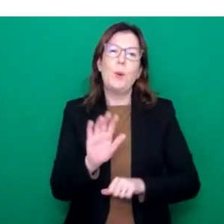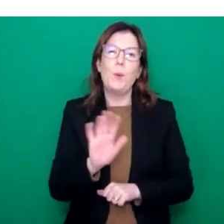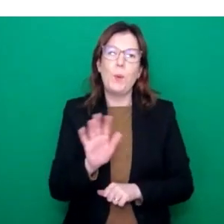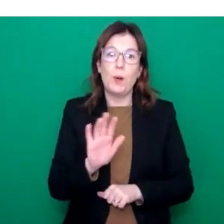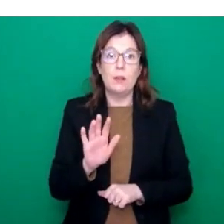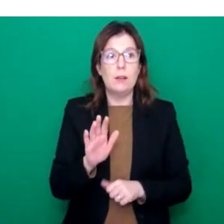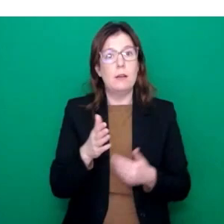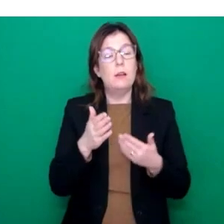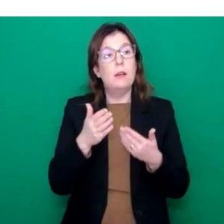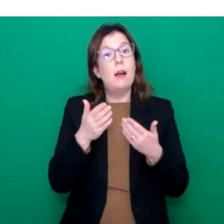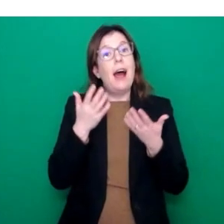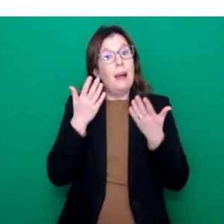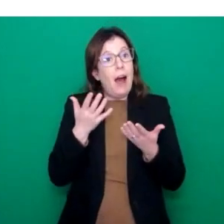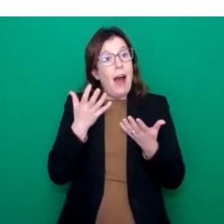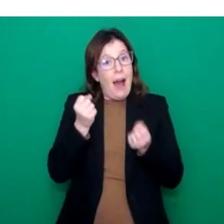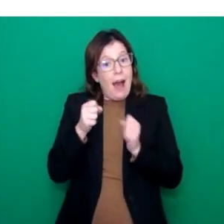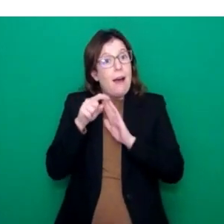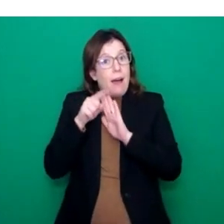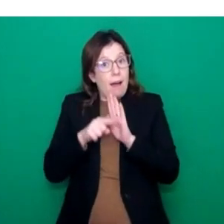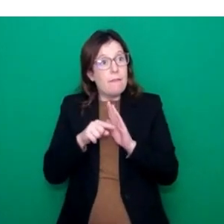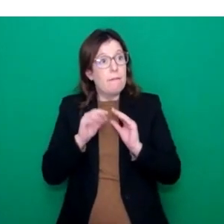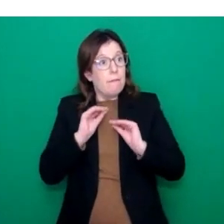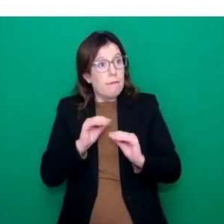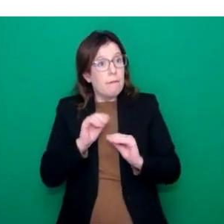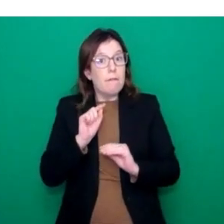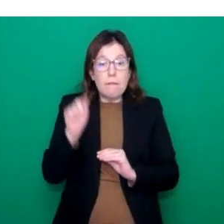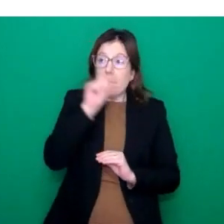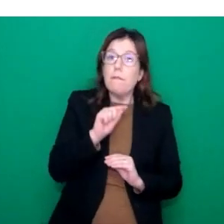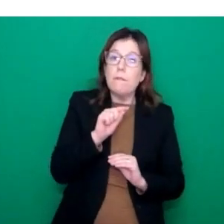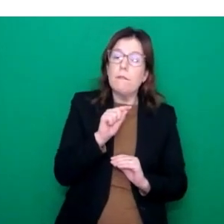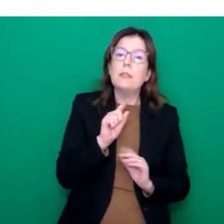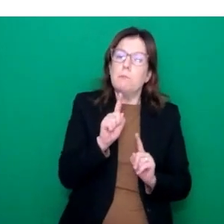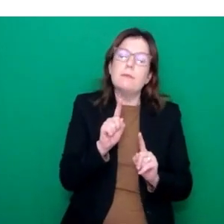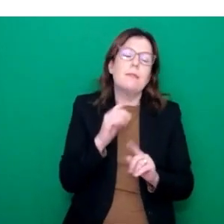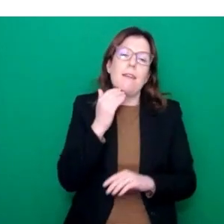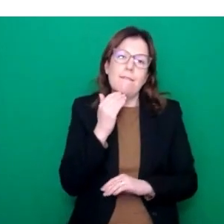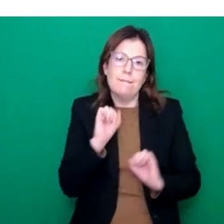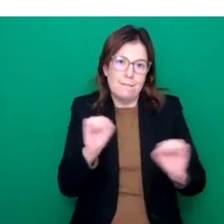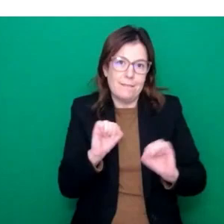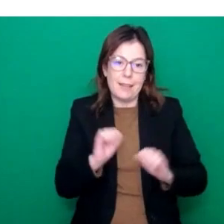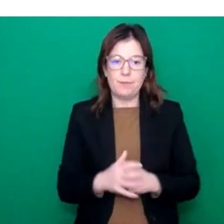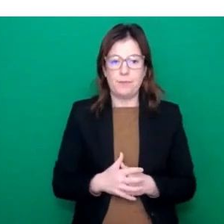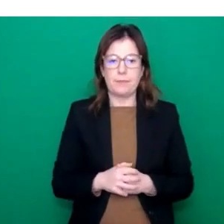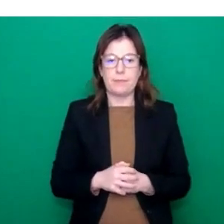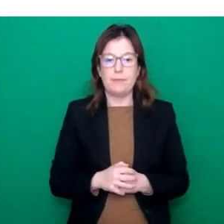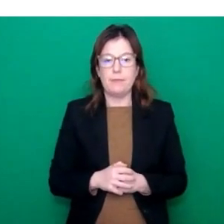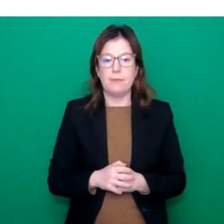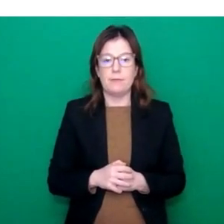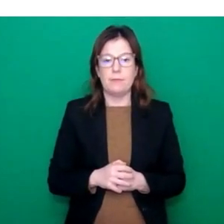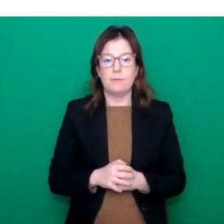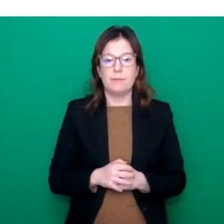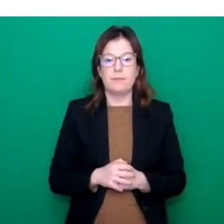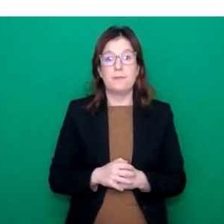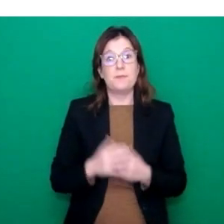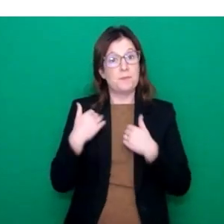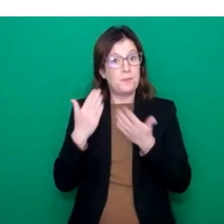more attention paid to those issues across different professional trainings. So I think I'm going to hand then over